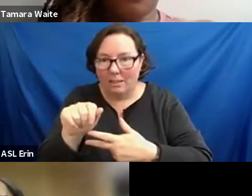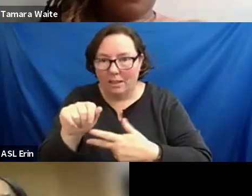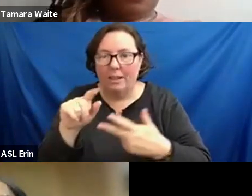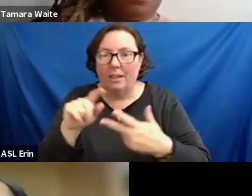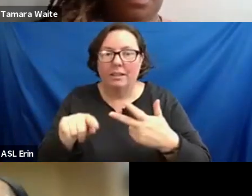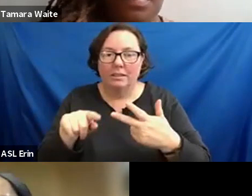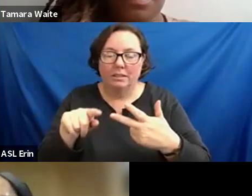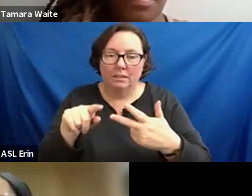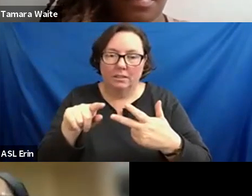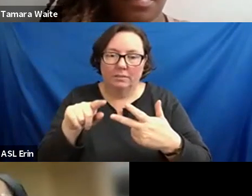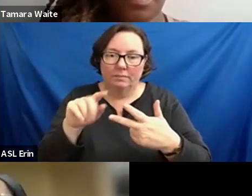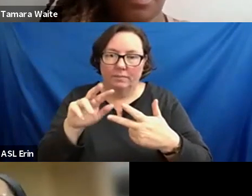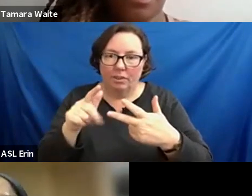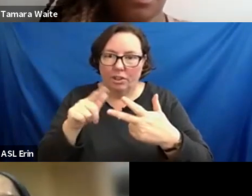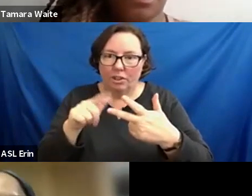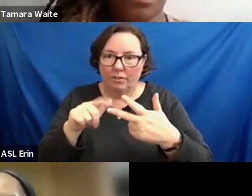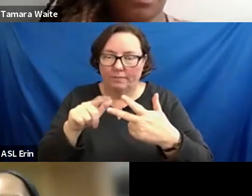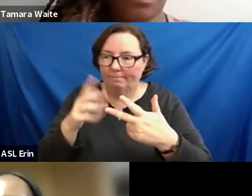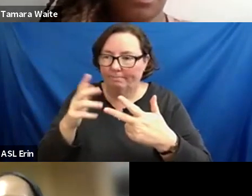school by demographic. Okay.